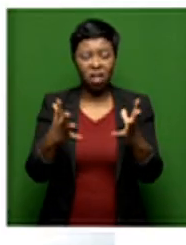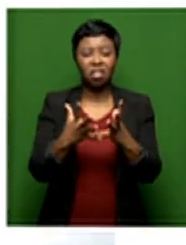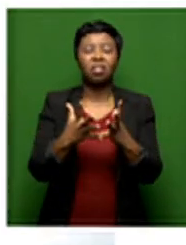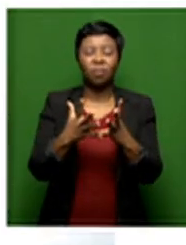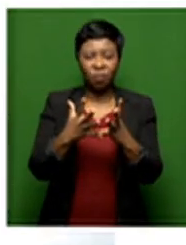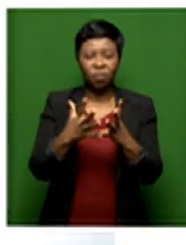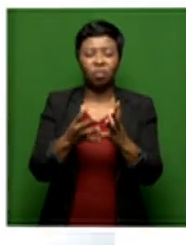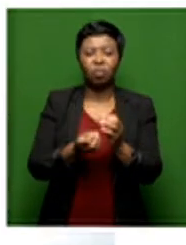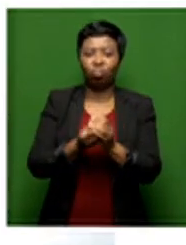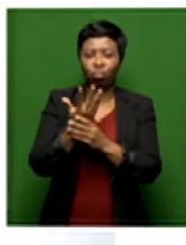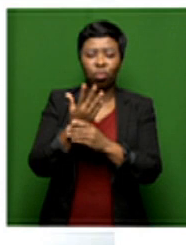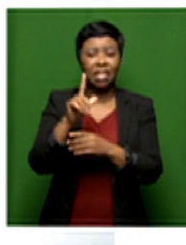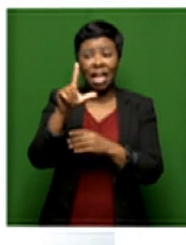about